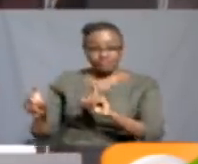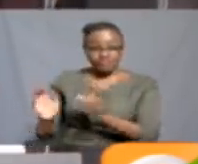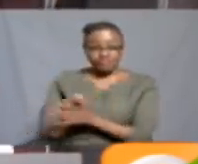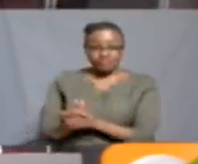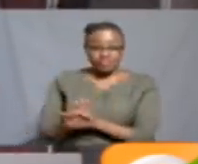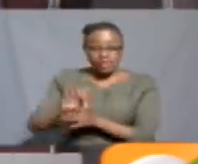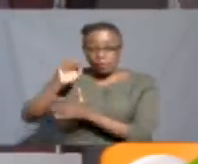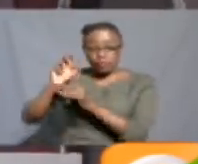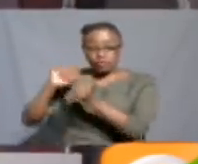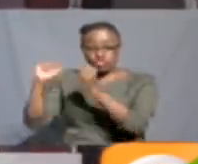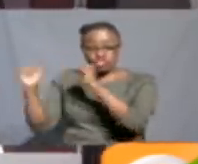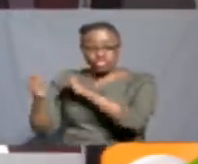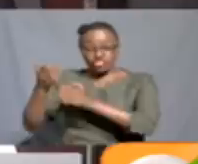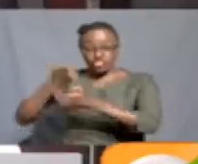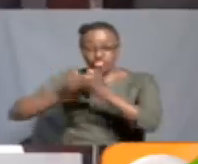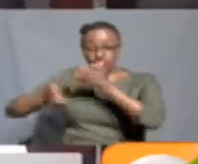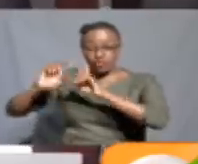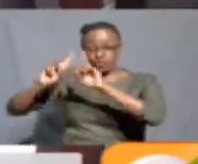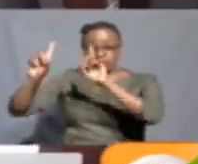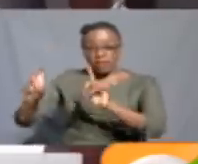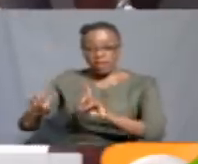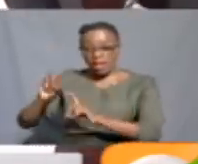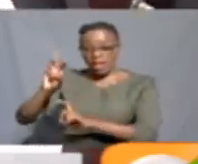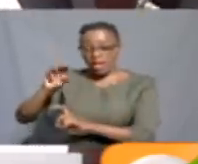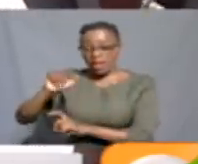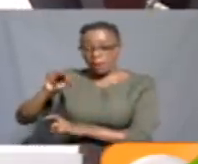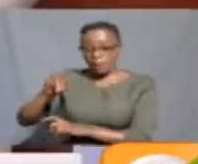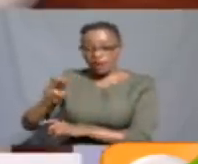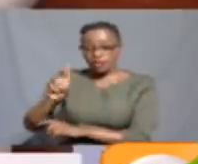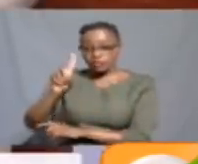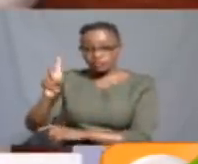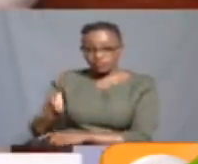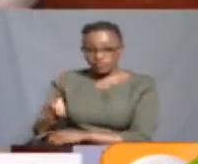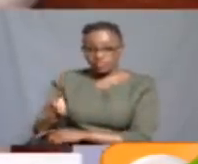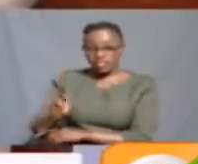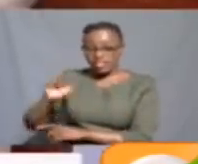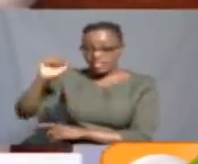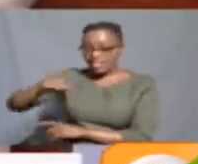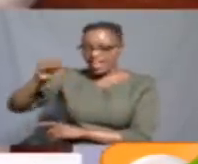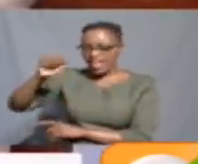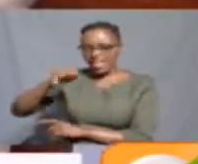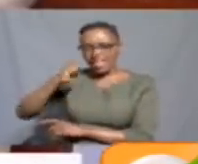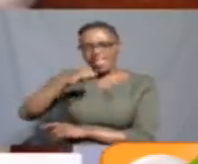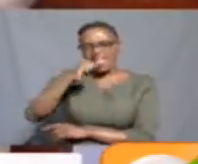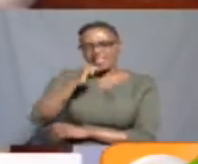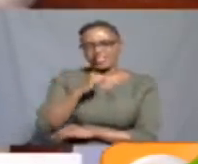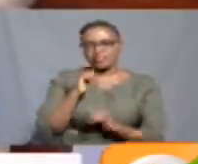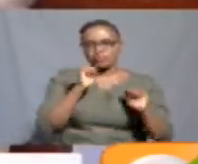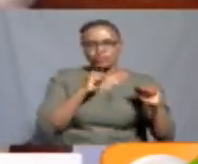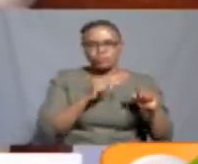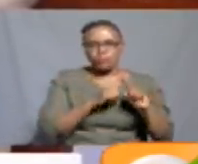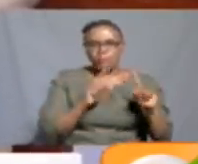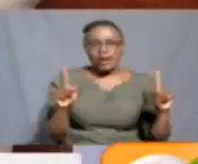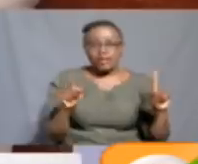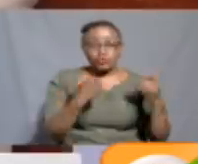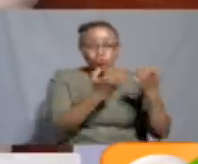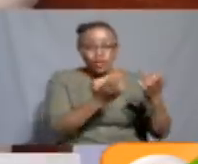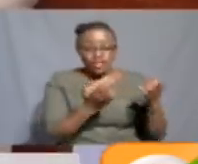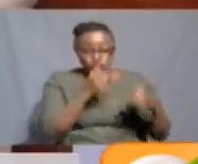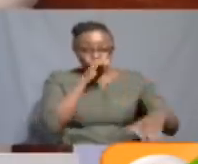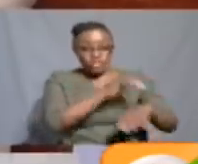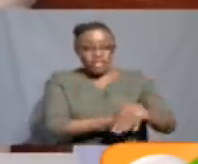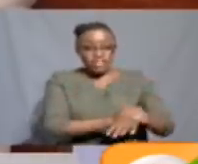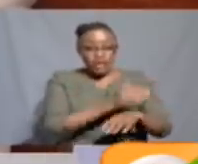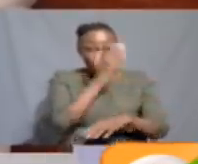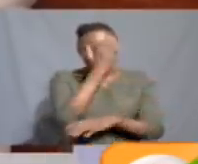Can we turn this economy around, Manu? Yes. Huh? Yes. It is a possibility, but we need to find why